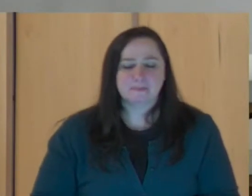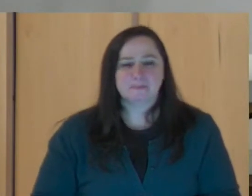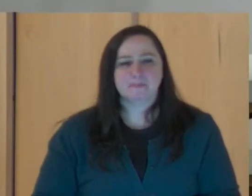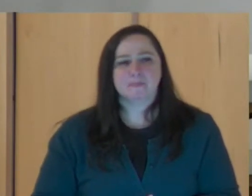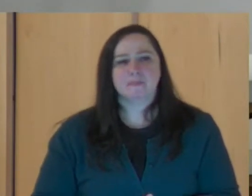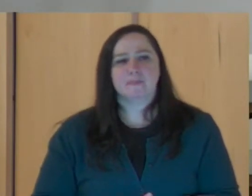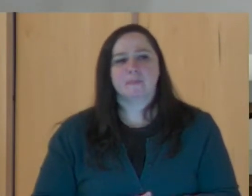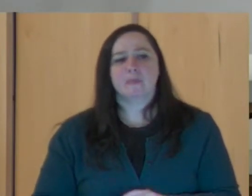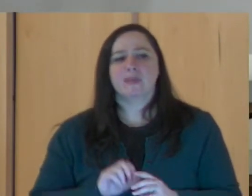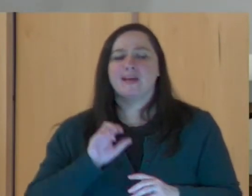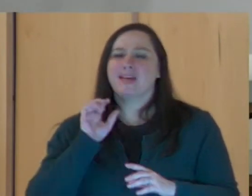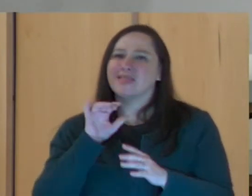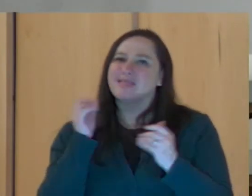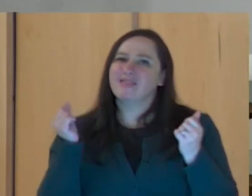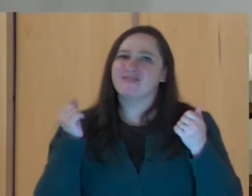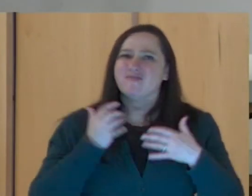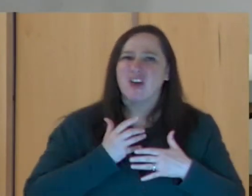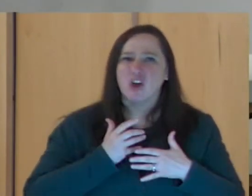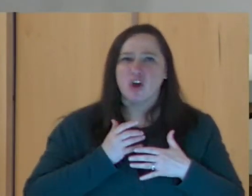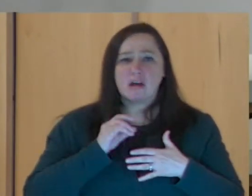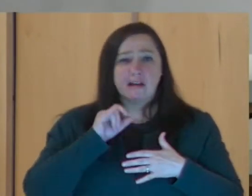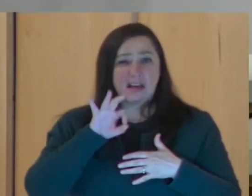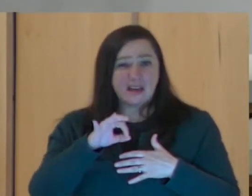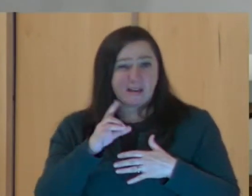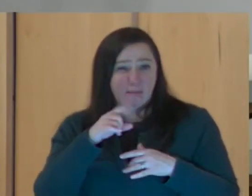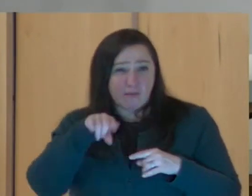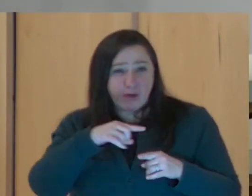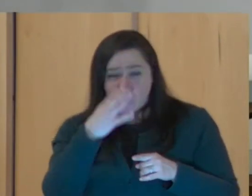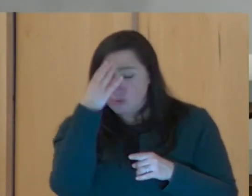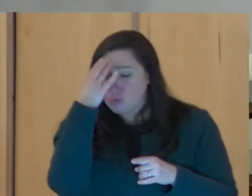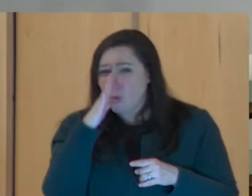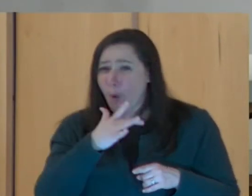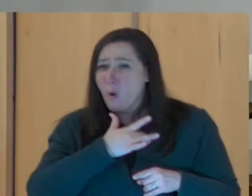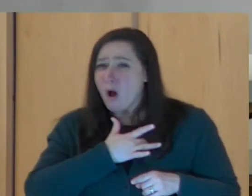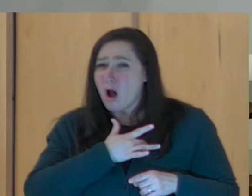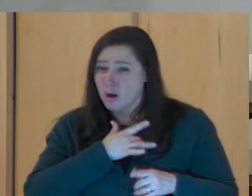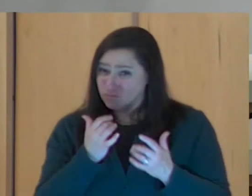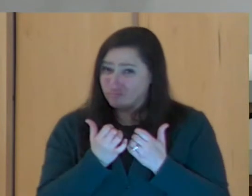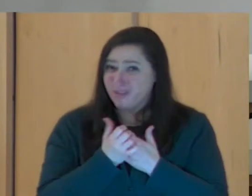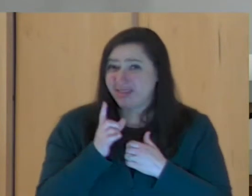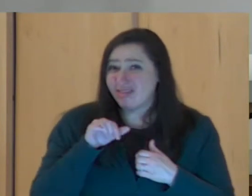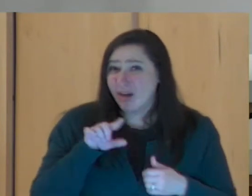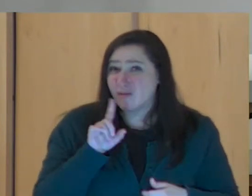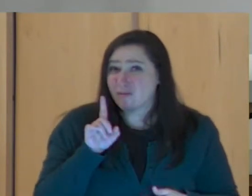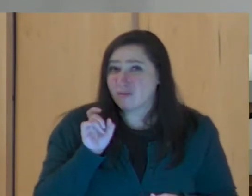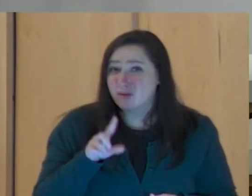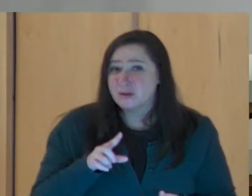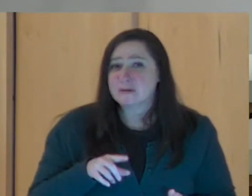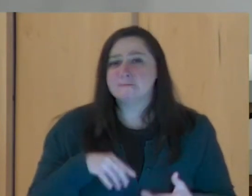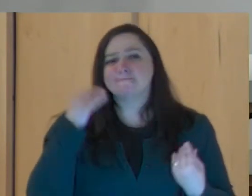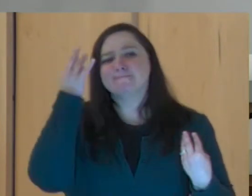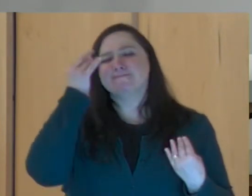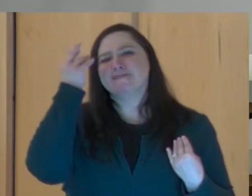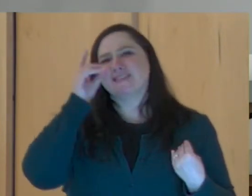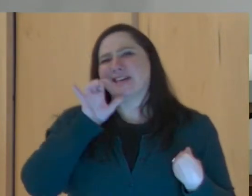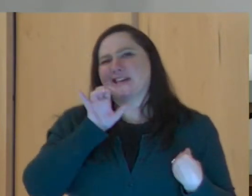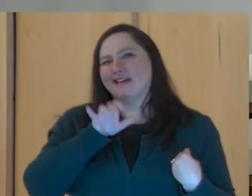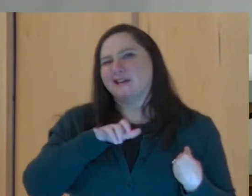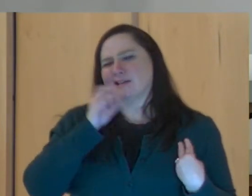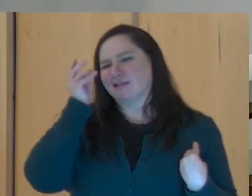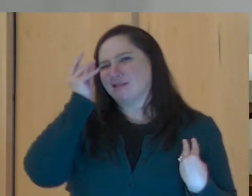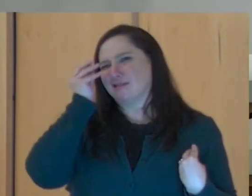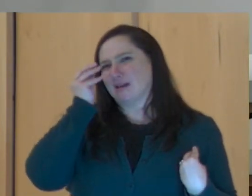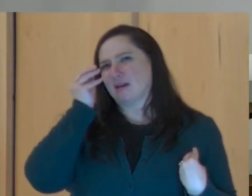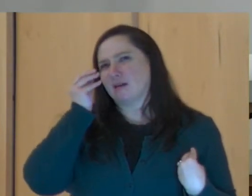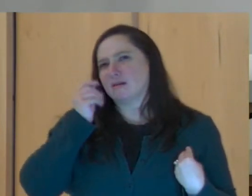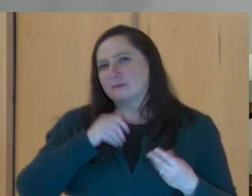And what about that fear of if someone knew your heart, would they really love you? Think about that for a moment with God.